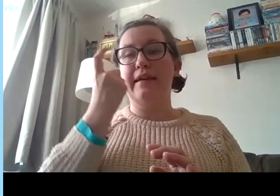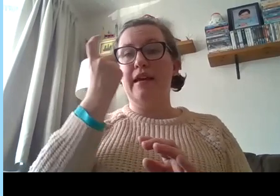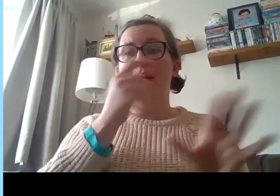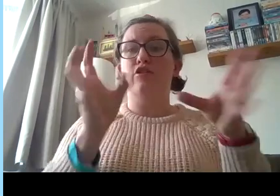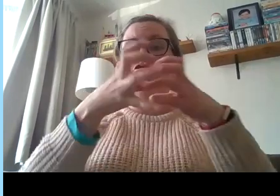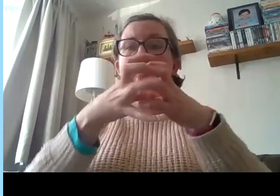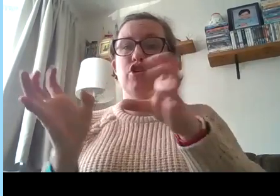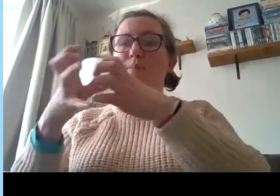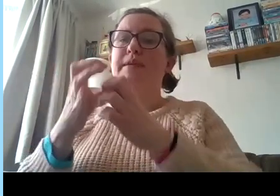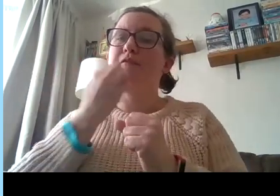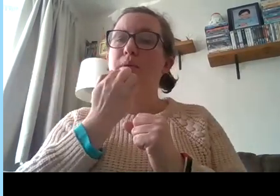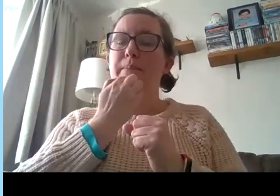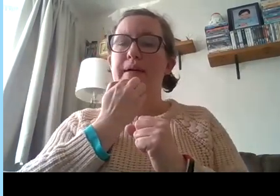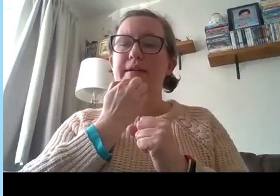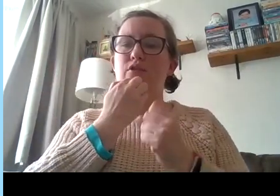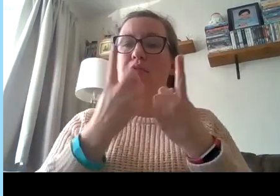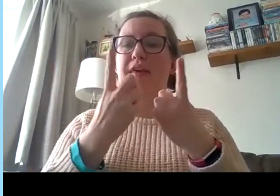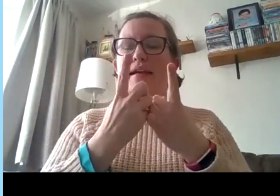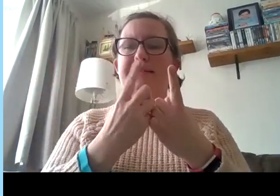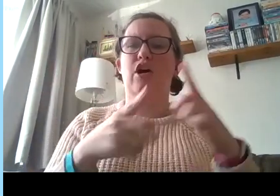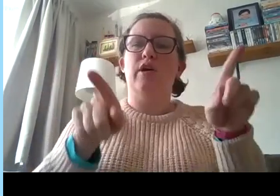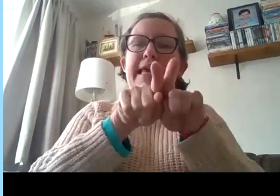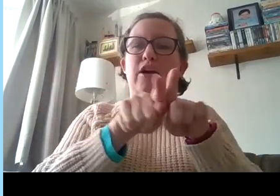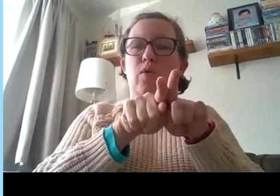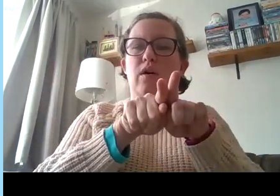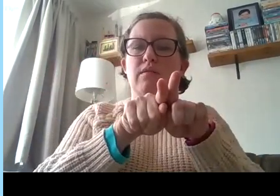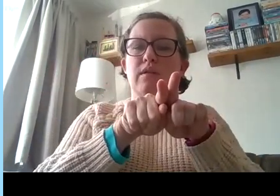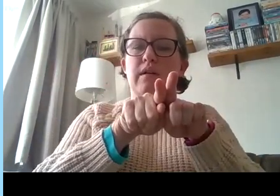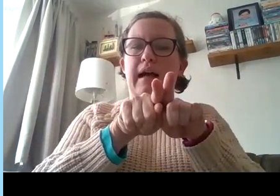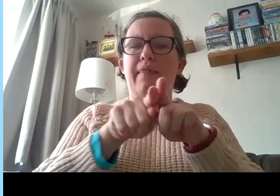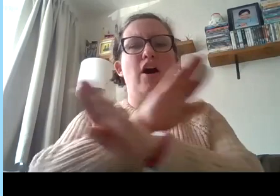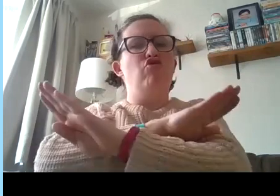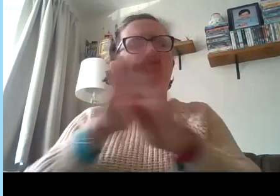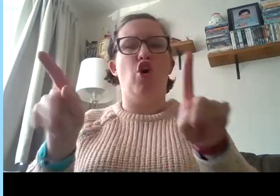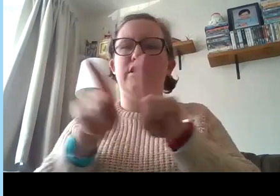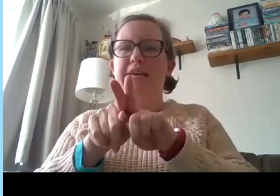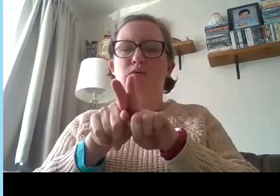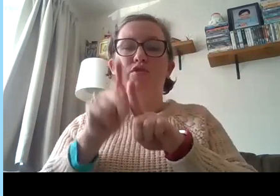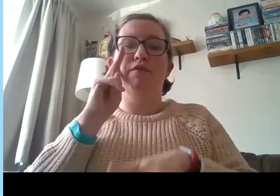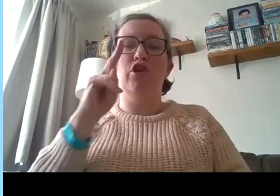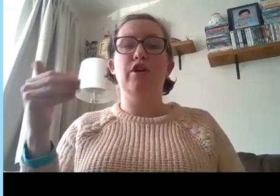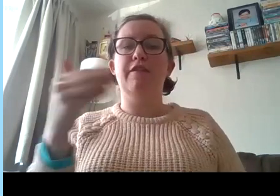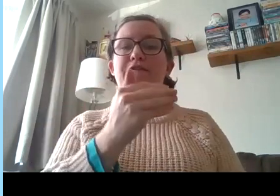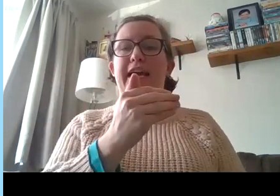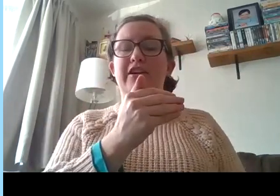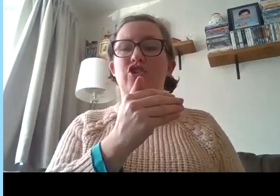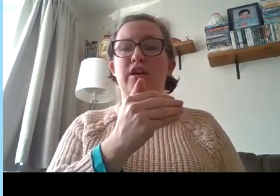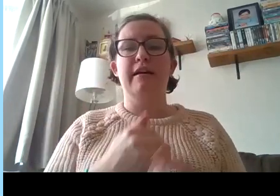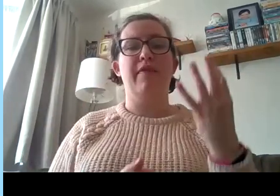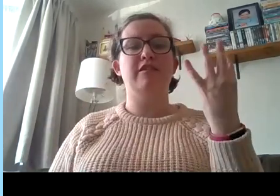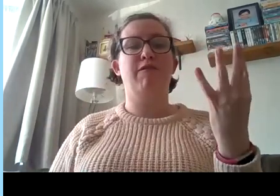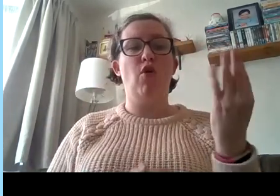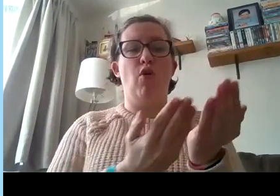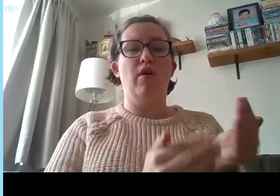you're thinking about groups of numbers or things that are equal and that are not equal. So if you look at the